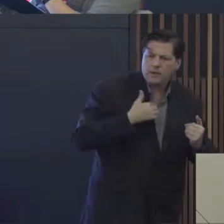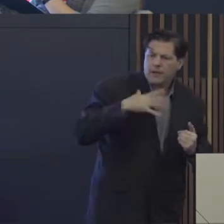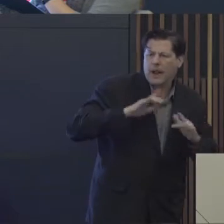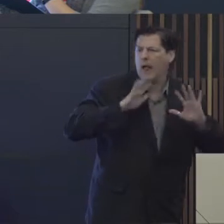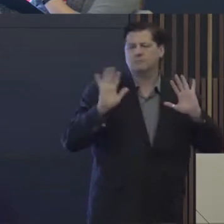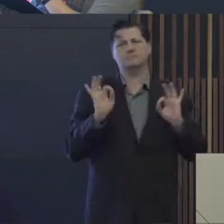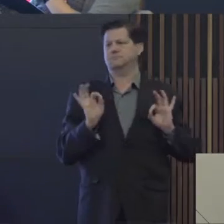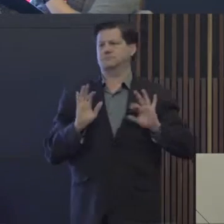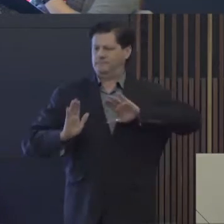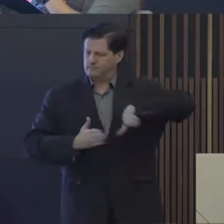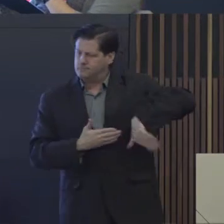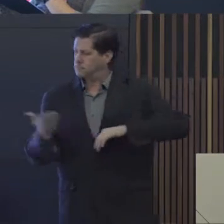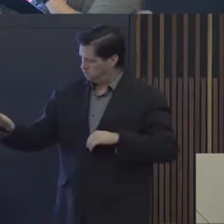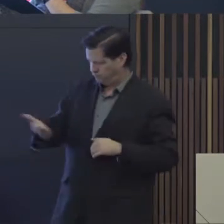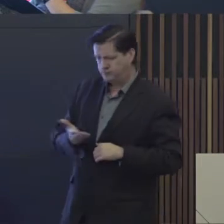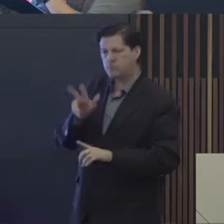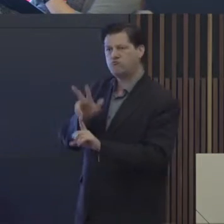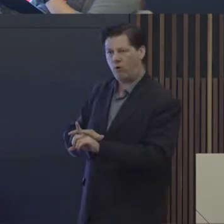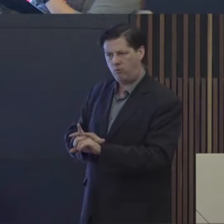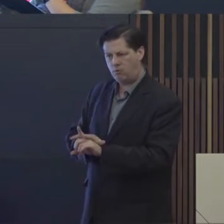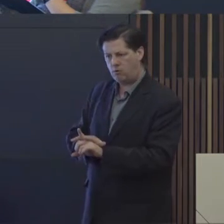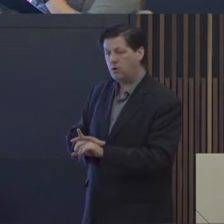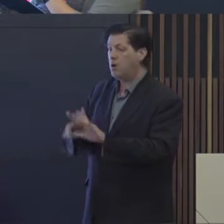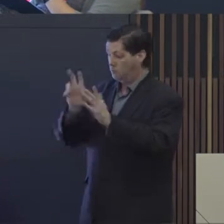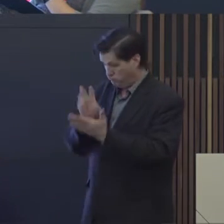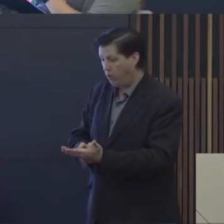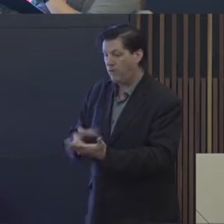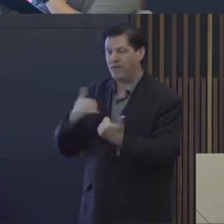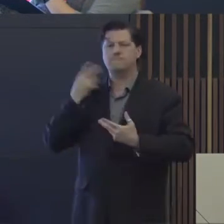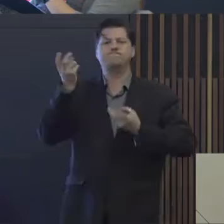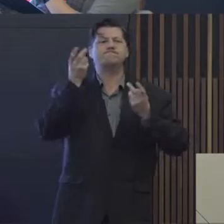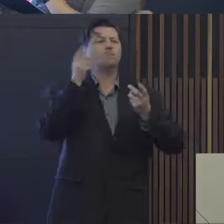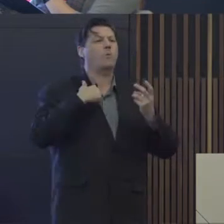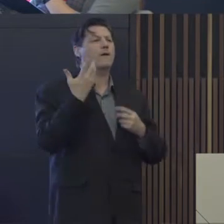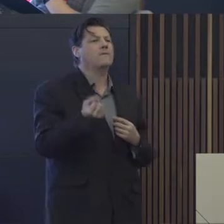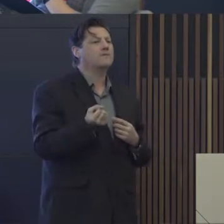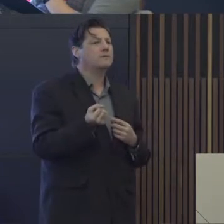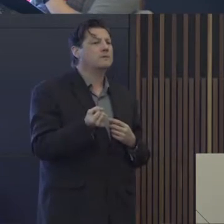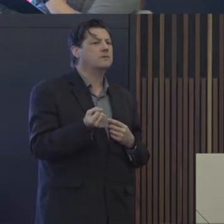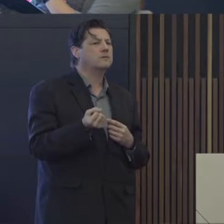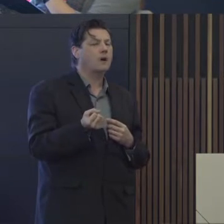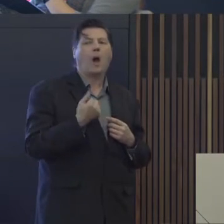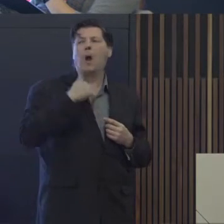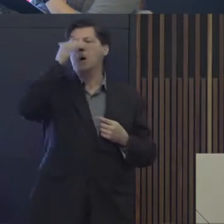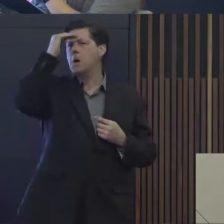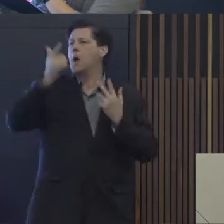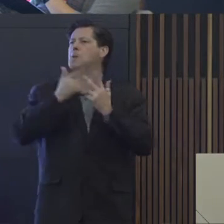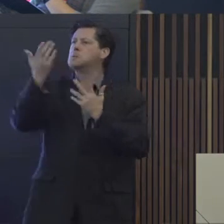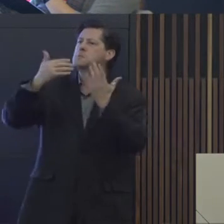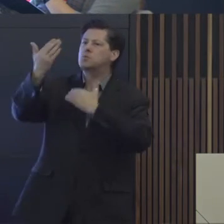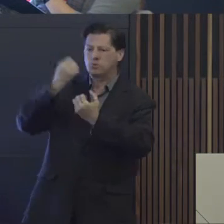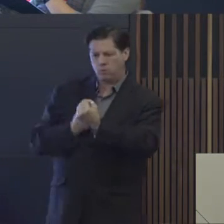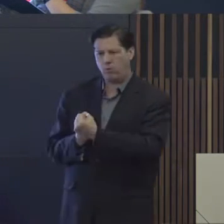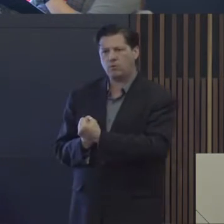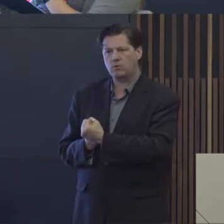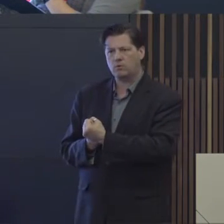the child like any other child was enrolled. Then you went and looked at what resources there were in the school, and then you went and looked elsewhere. Mm-hmm. But it was